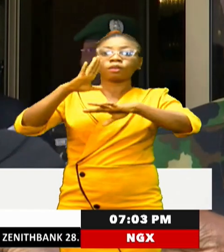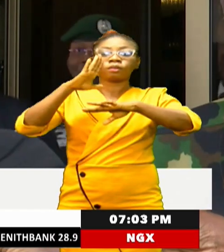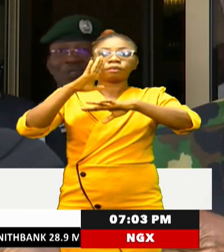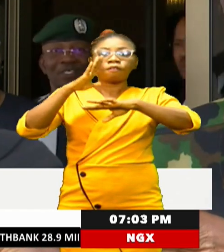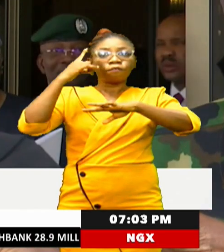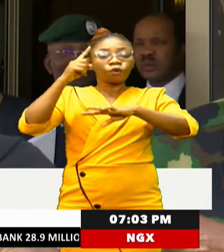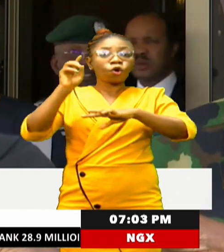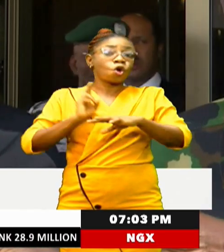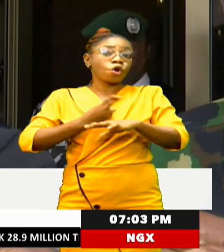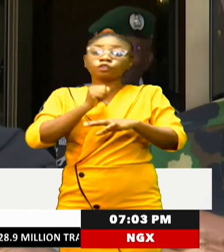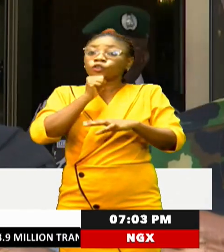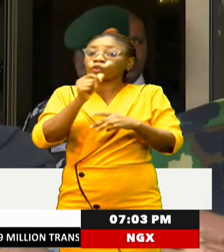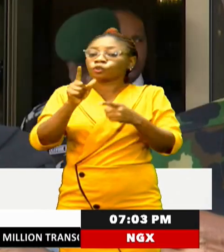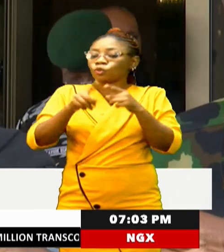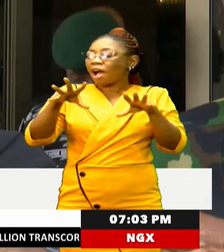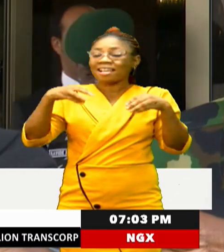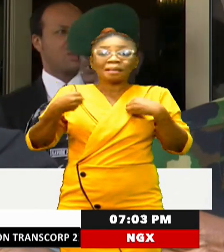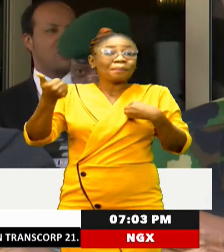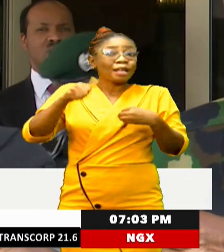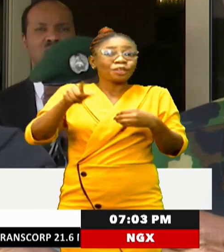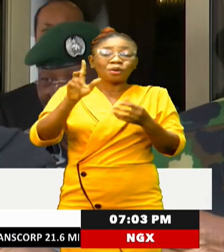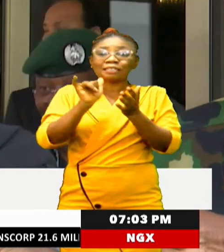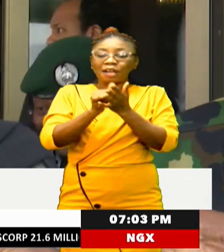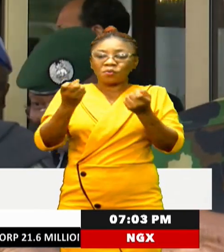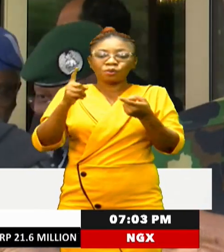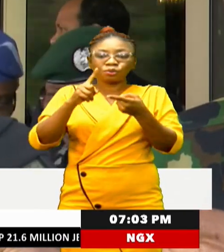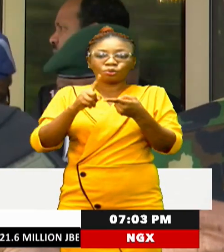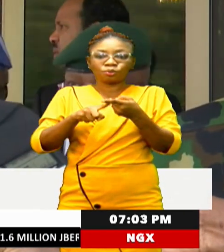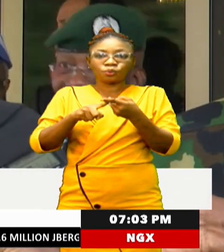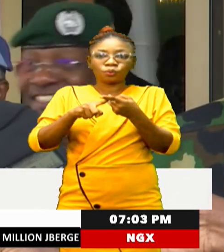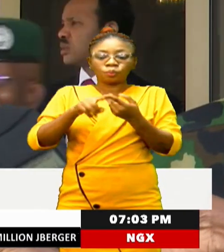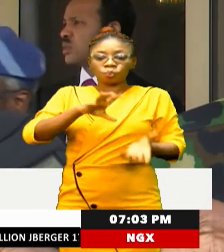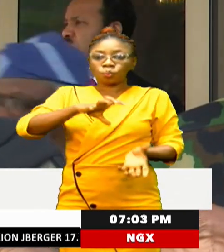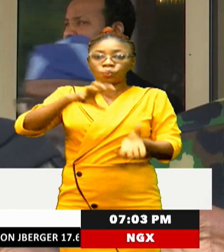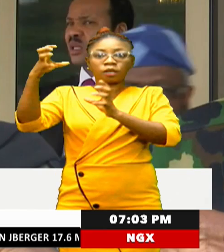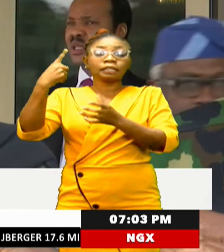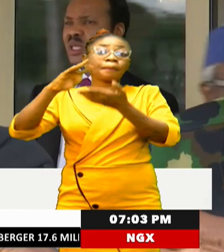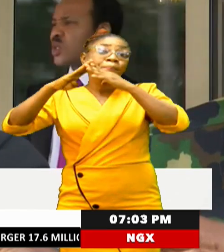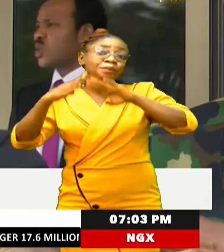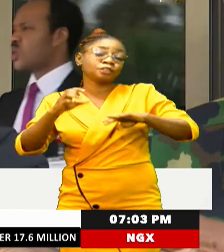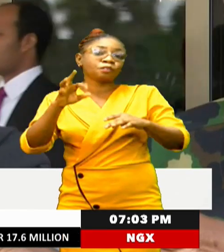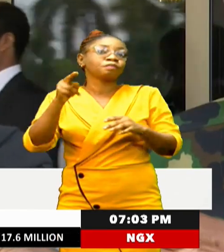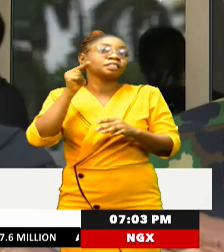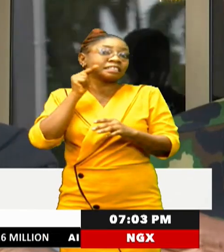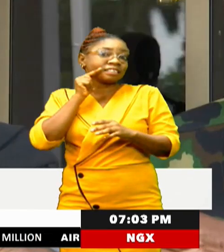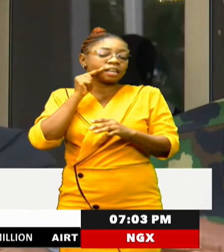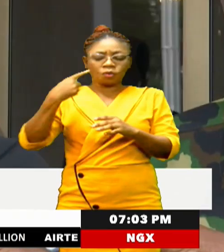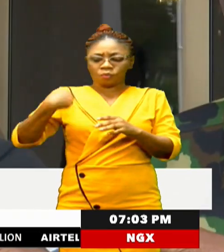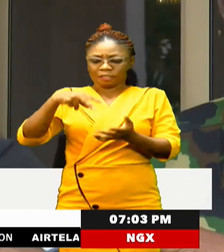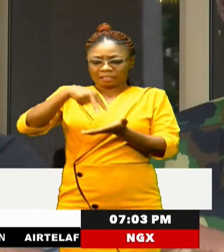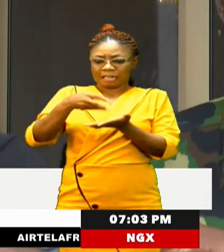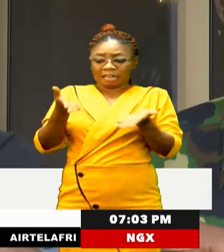us not to accept anyone that wants to disrupt the peace and tranquility of Nigeria. And we are all standing here together to